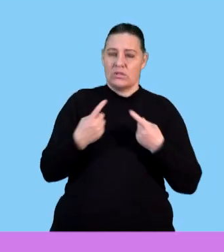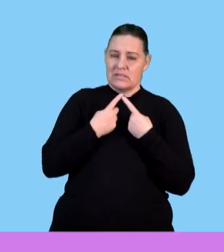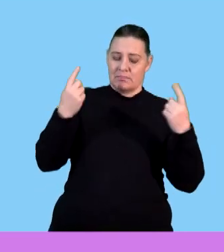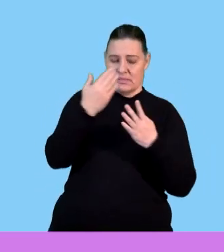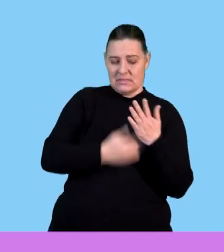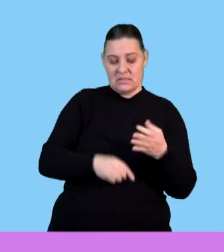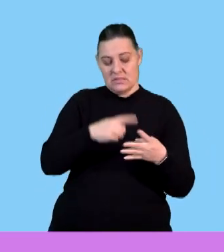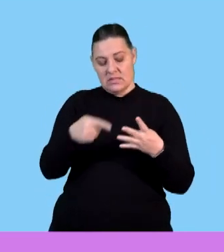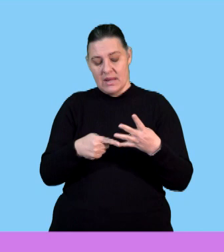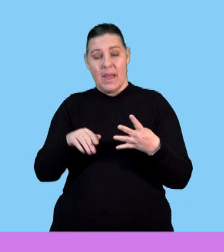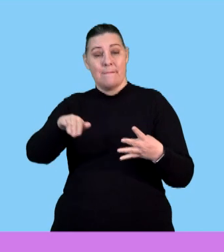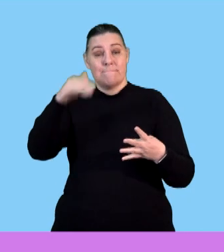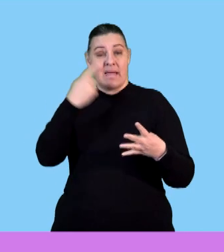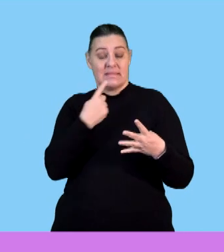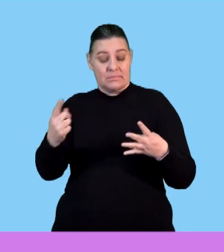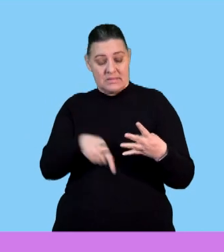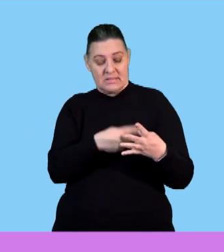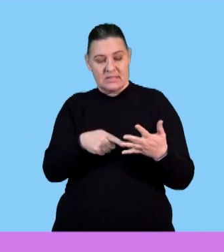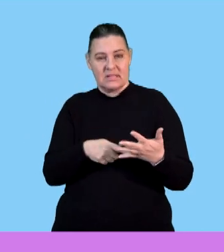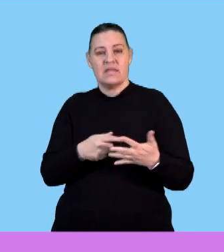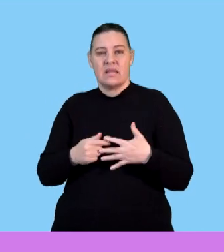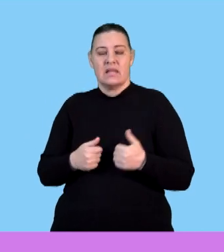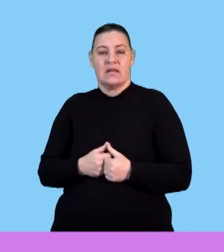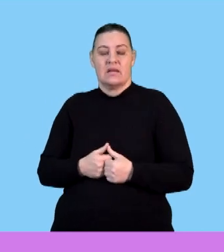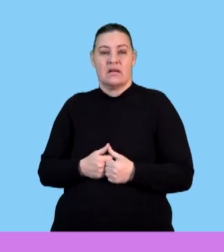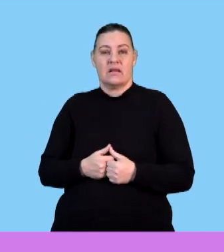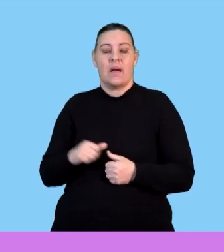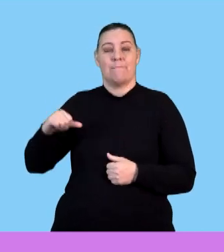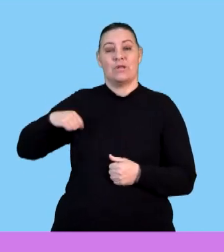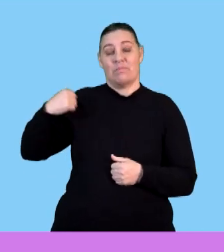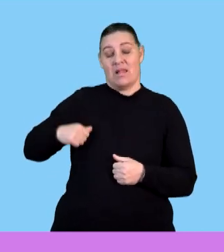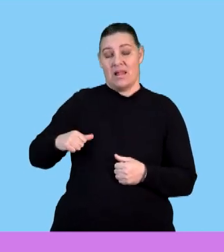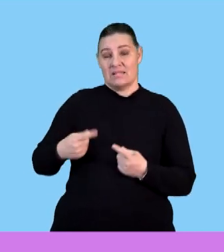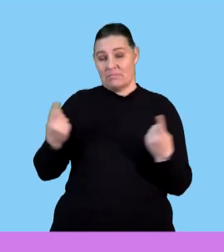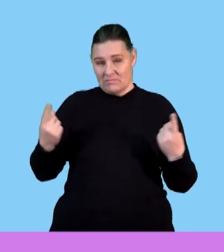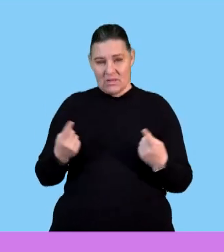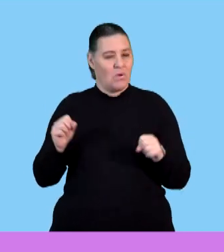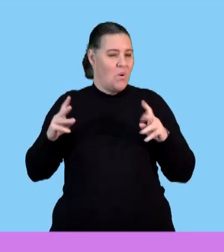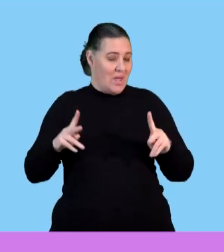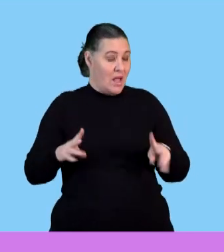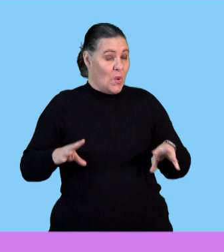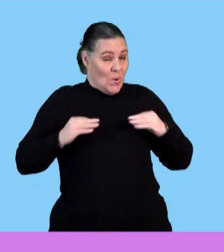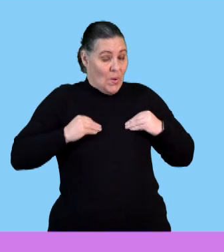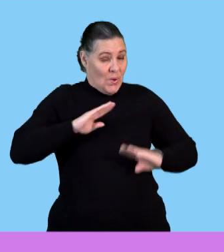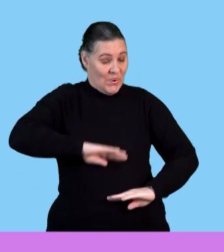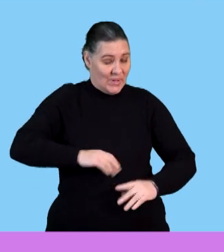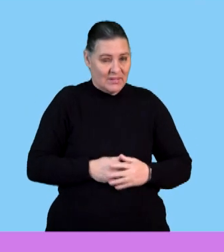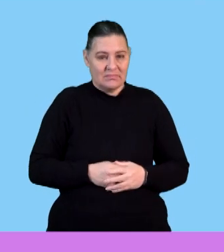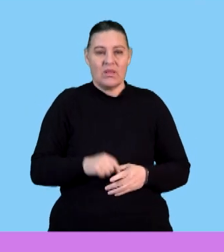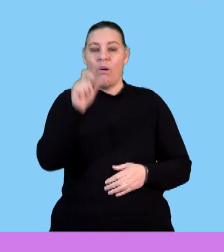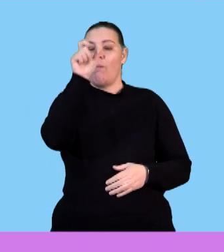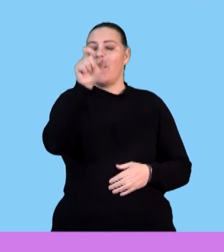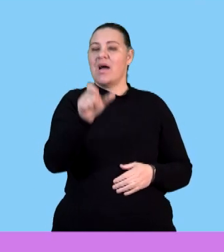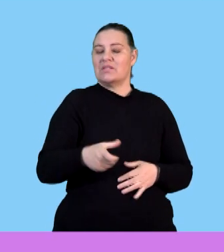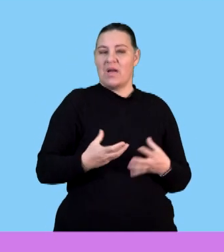statements. We went on to banking statements, and then the challenging municipal statements, and we came out okay. The